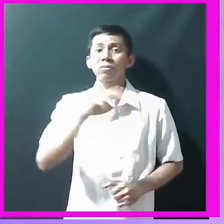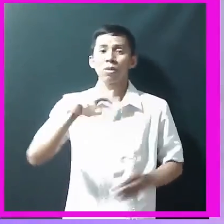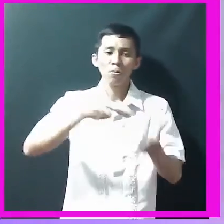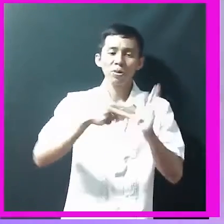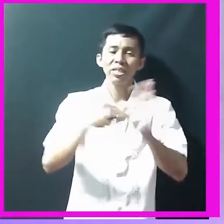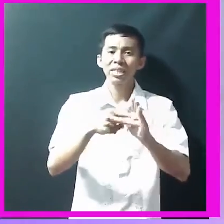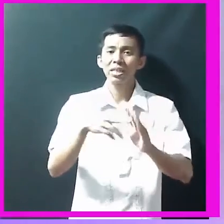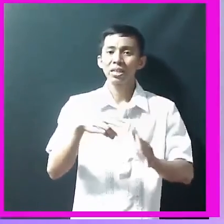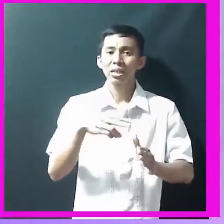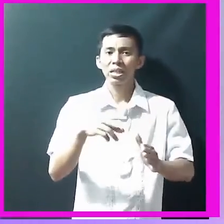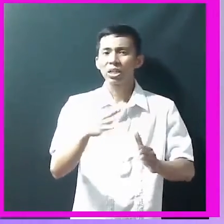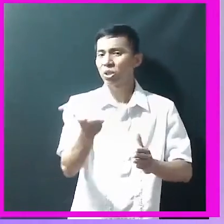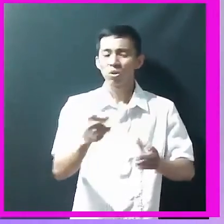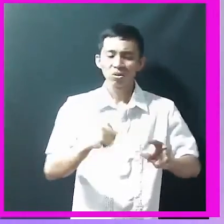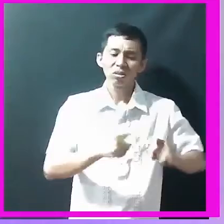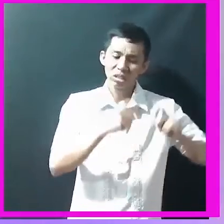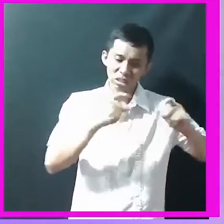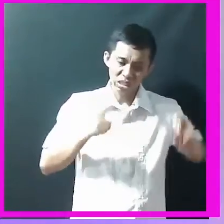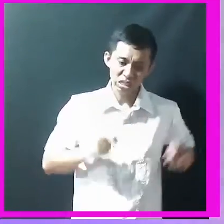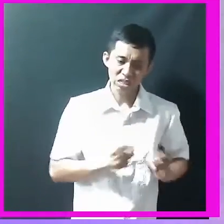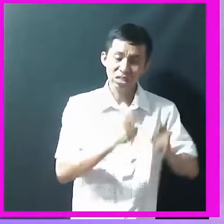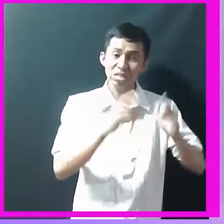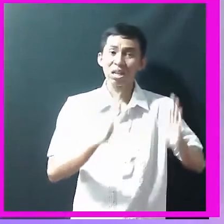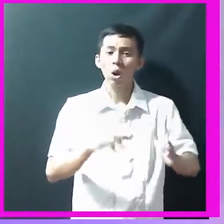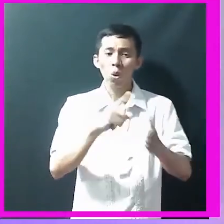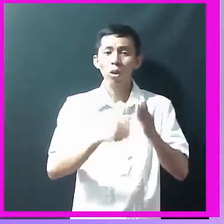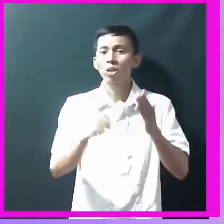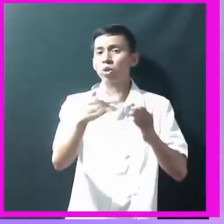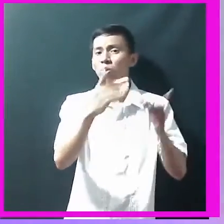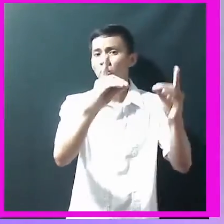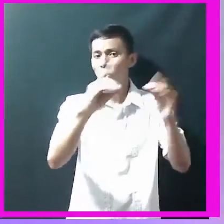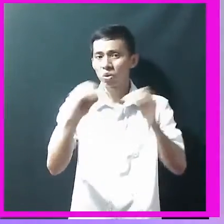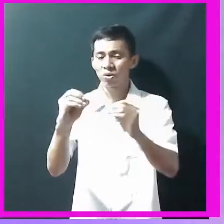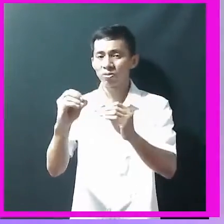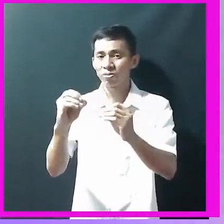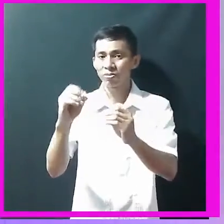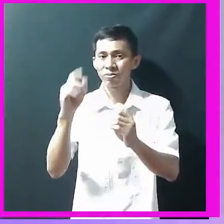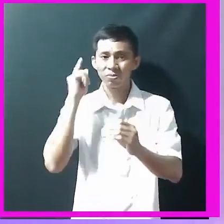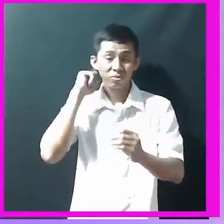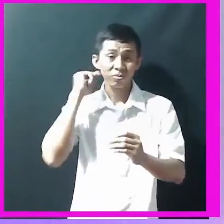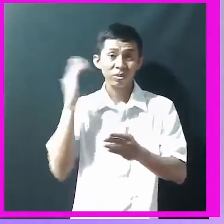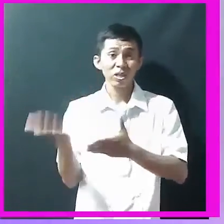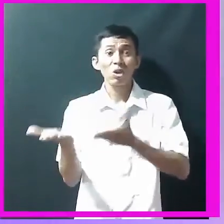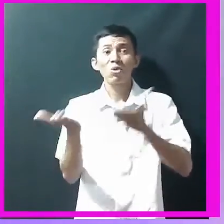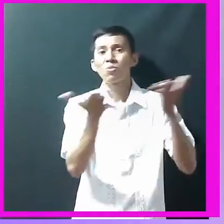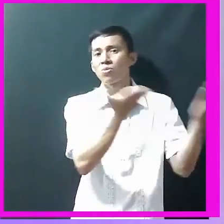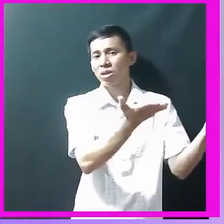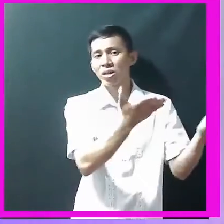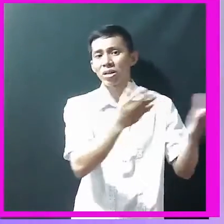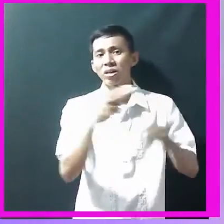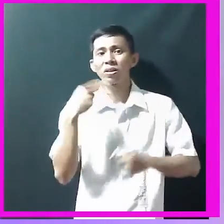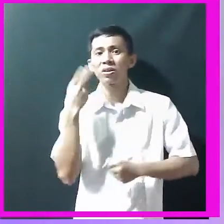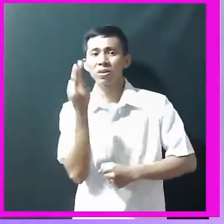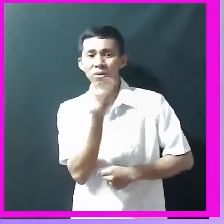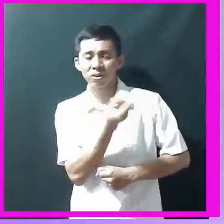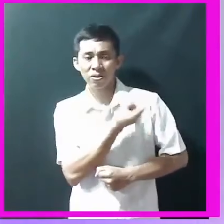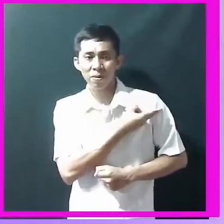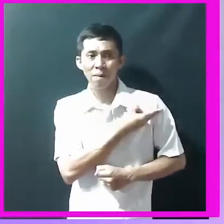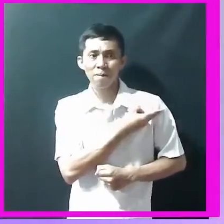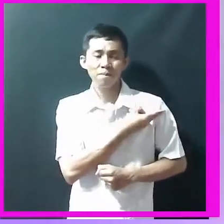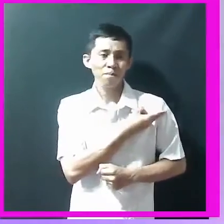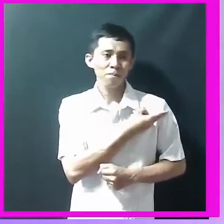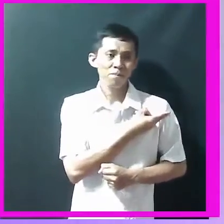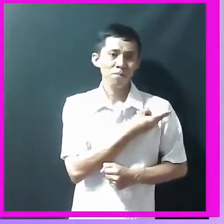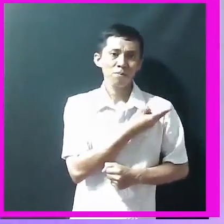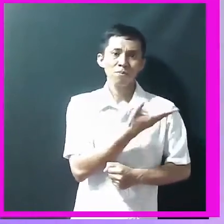sinner by habit. That means, and it will bring us to the conclusions that